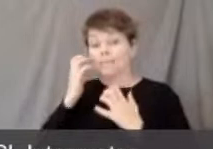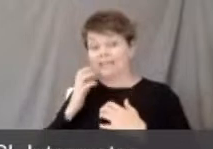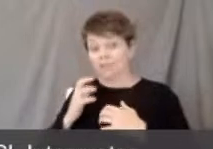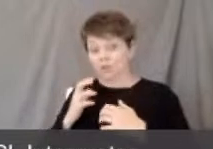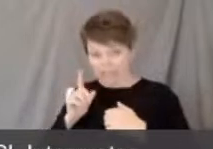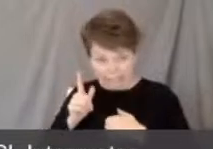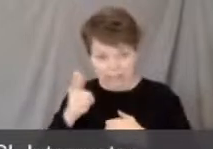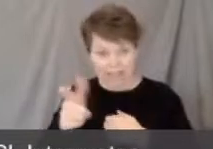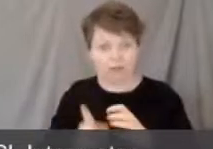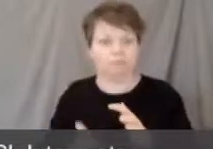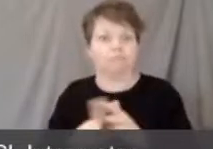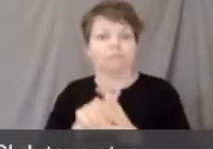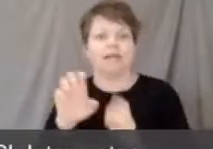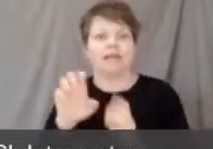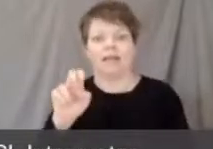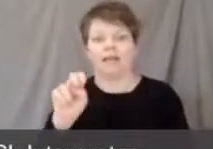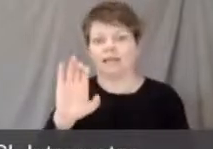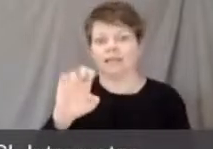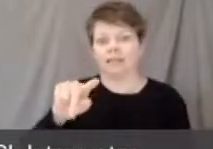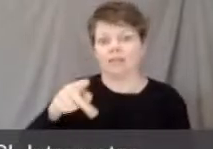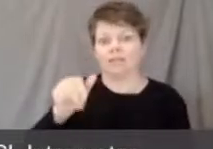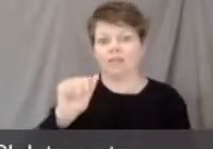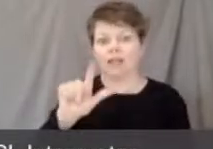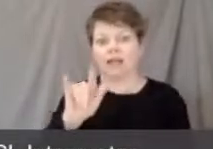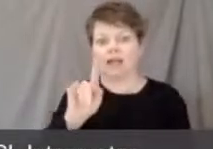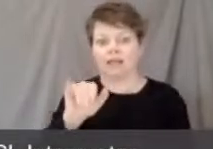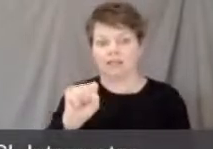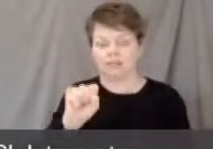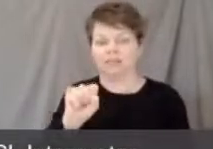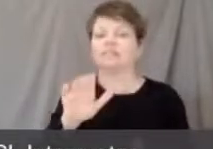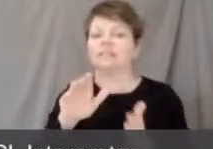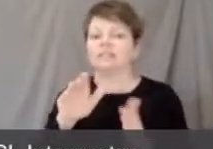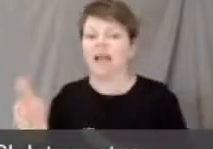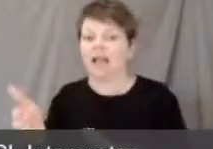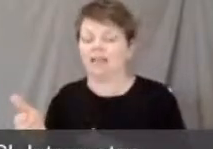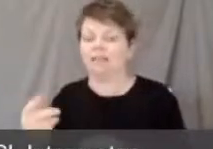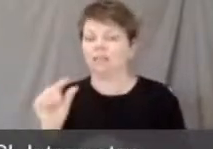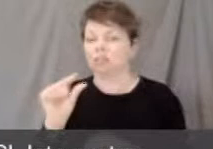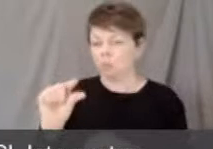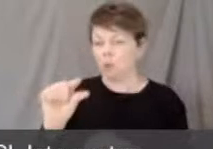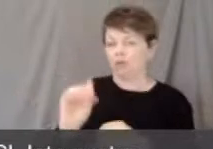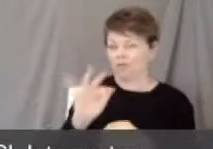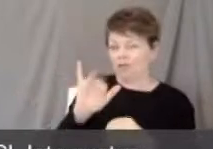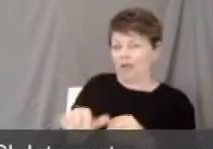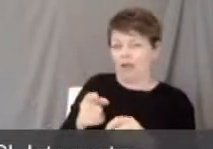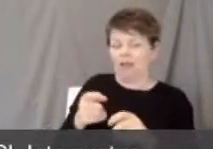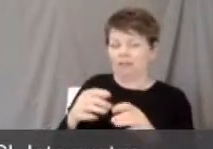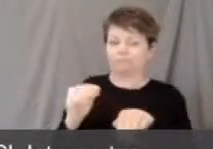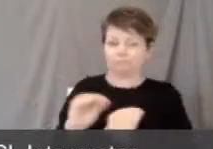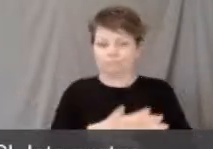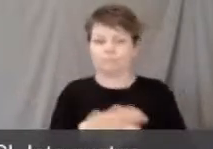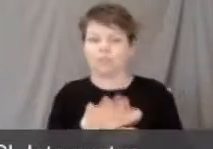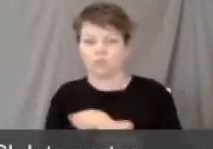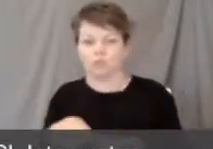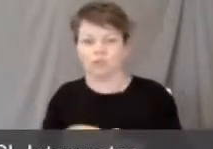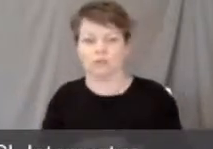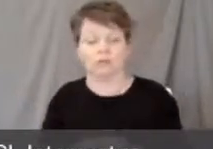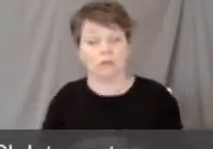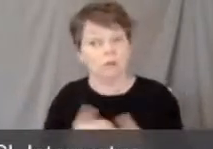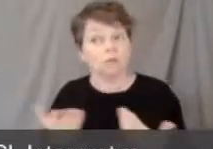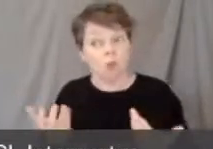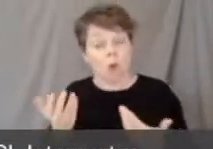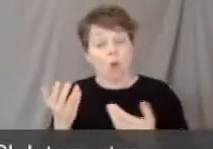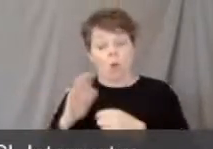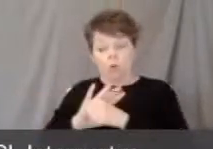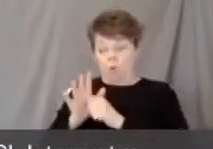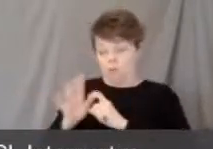with measles in a small percentage of children. So we don't know if this will be something that comes up from COVID, but